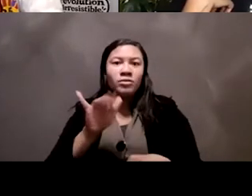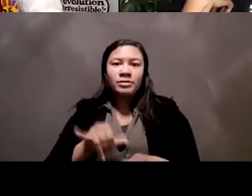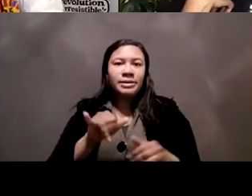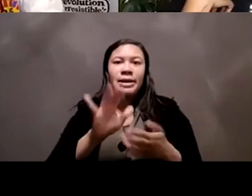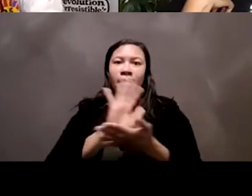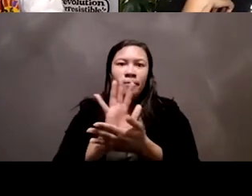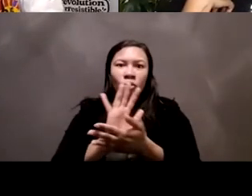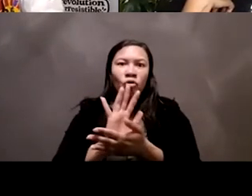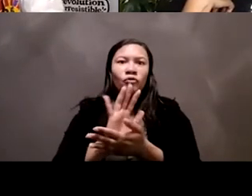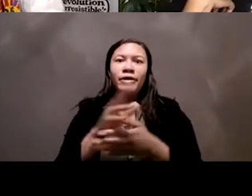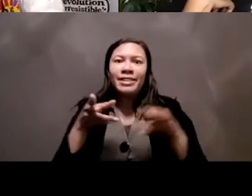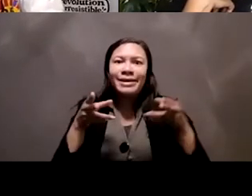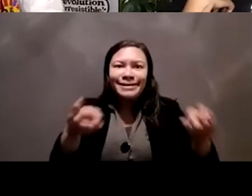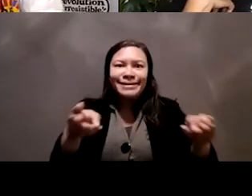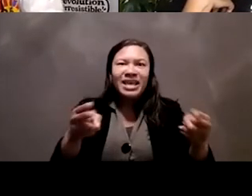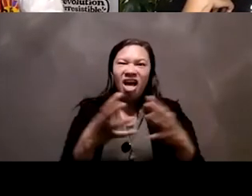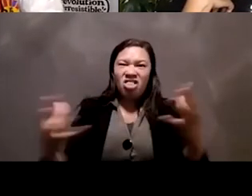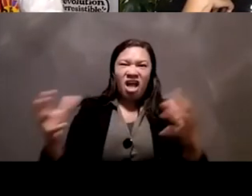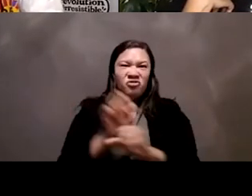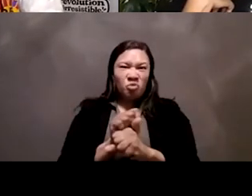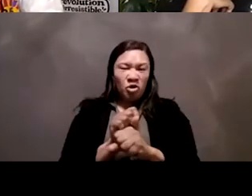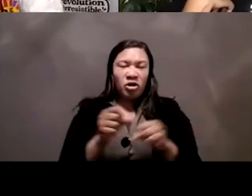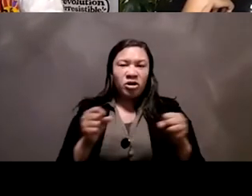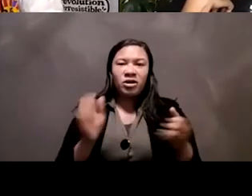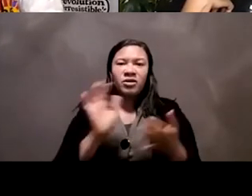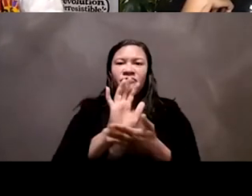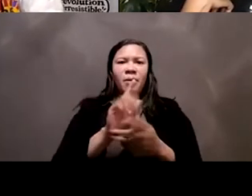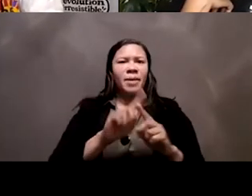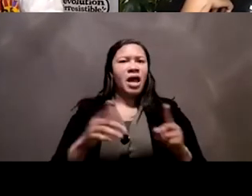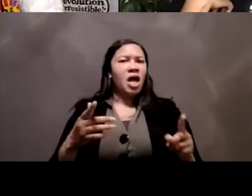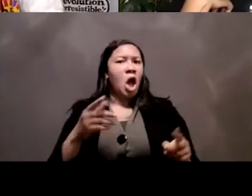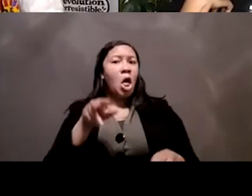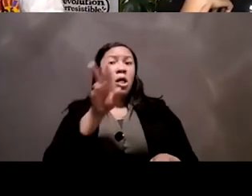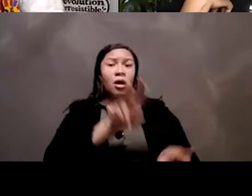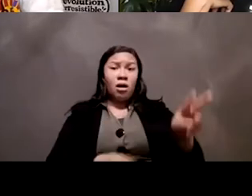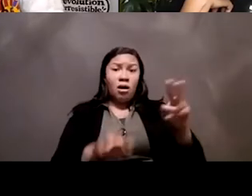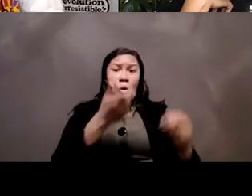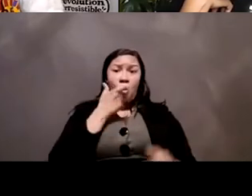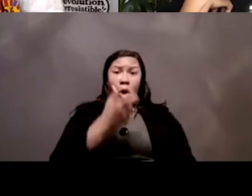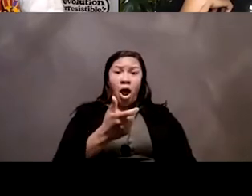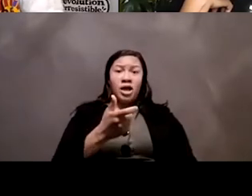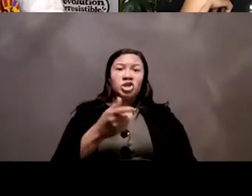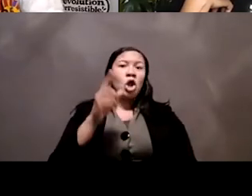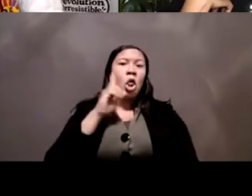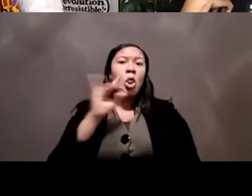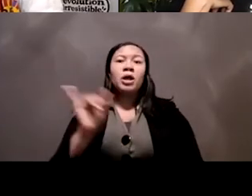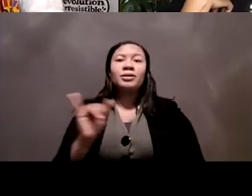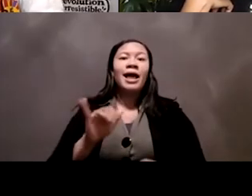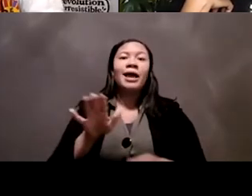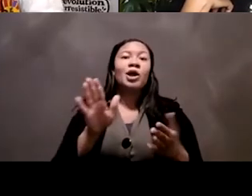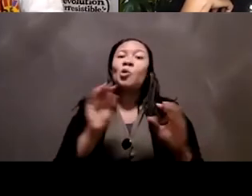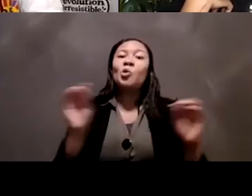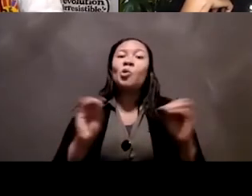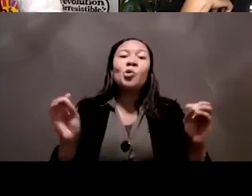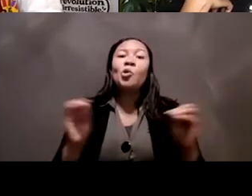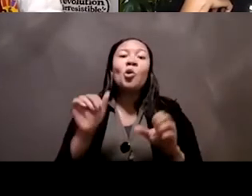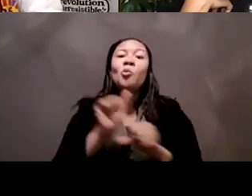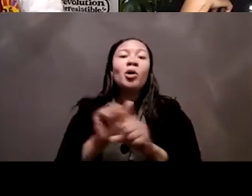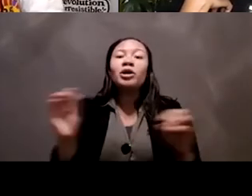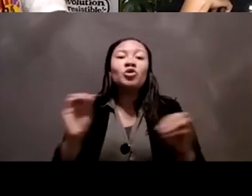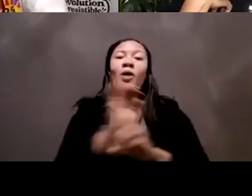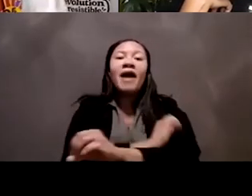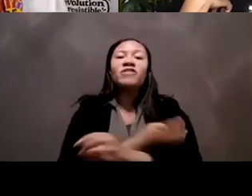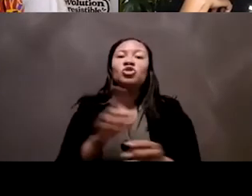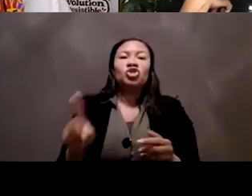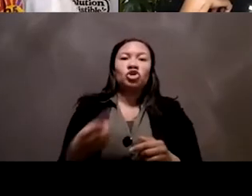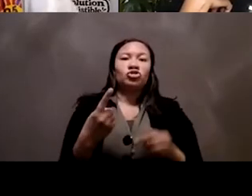that scene and that entire film, but it feels really effortless. And I think thinking a lot about like simplicity and stripping things away and